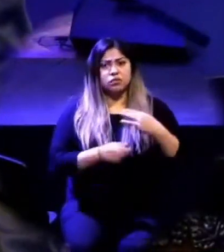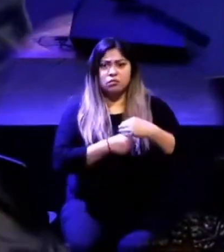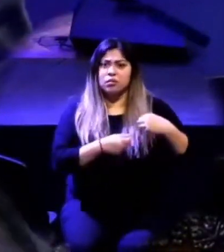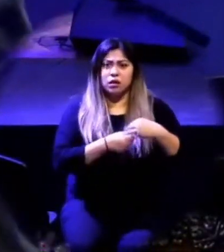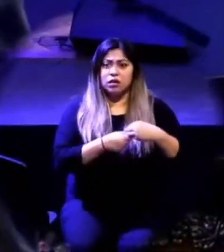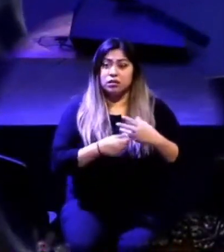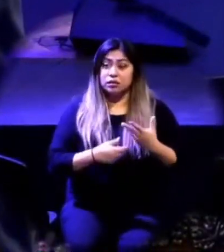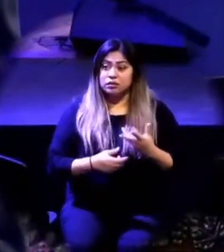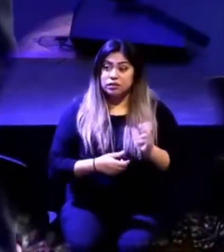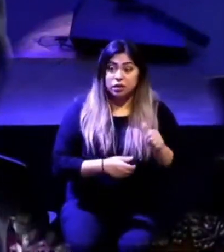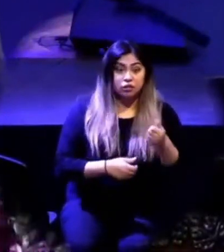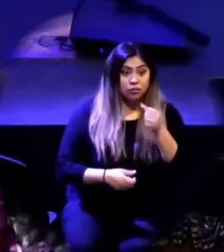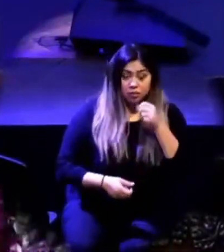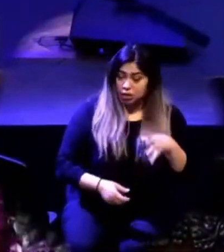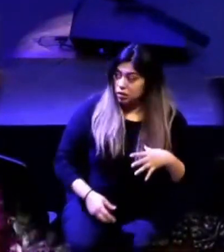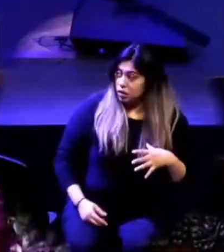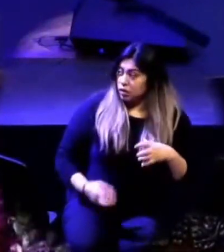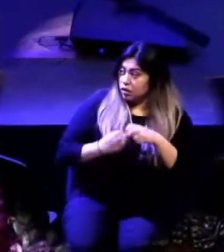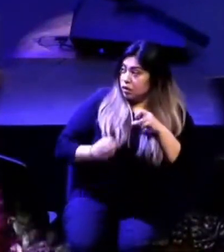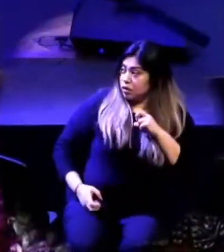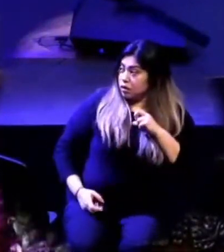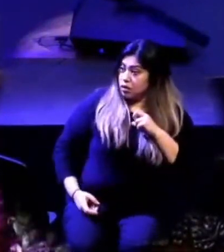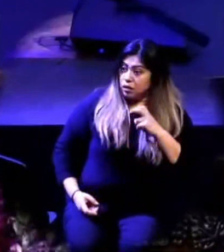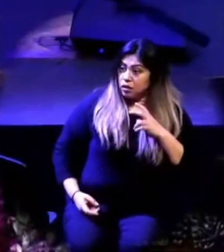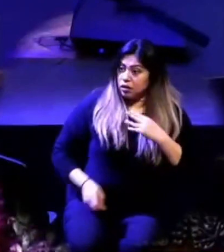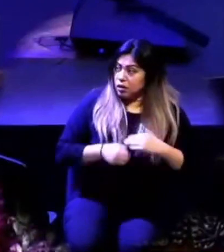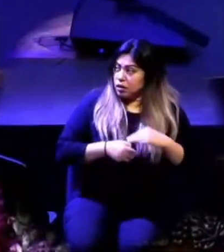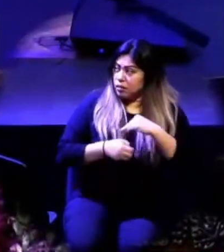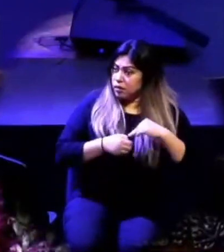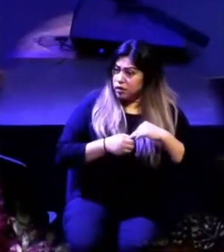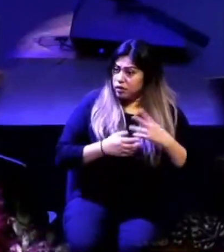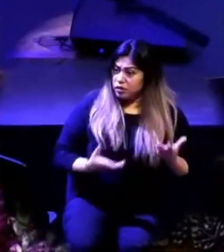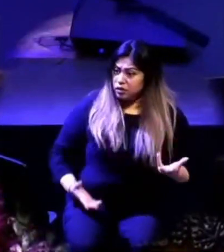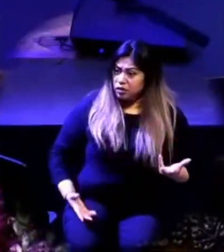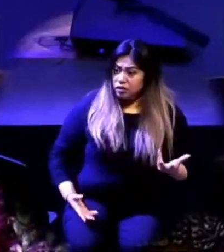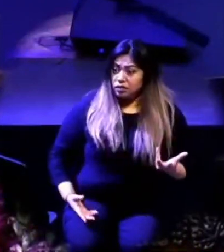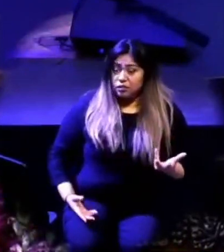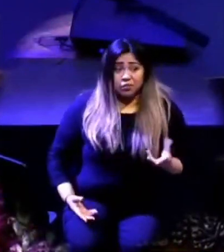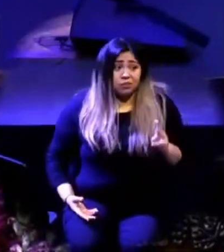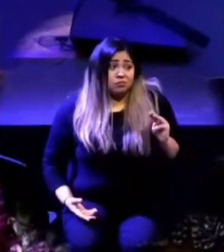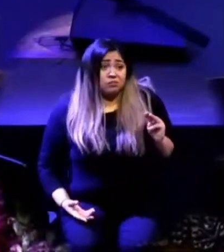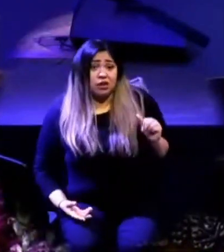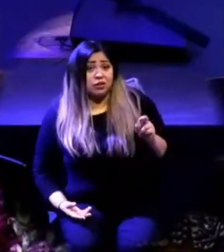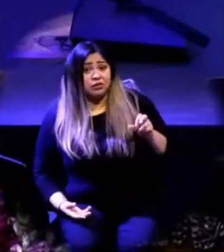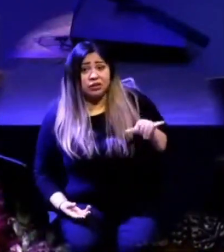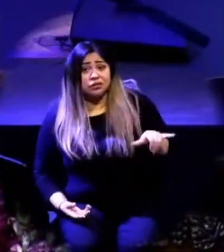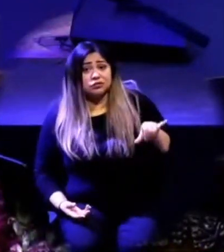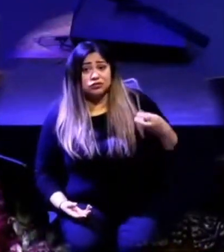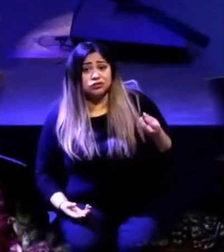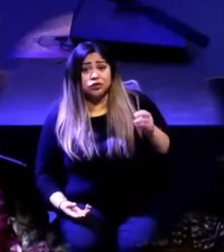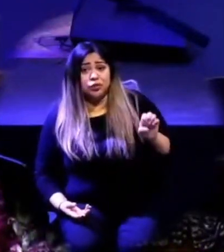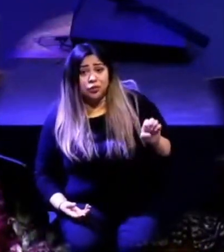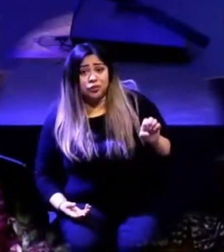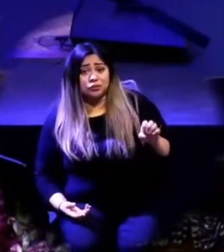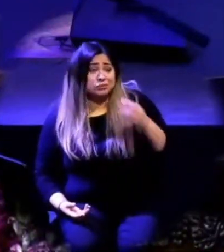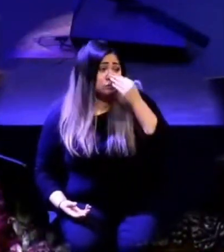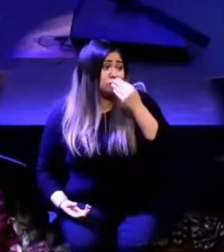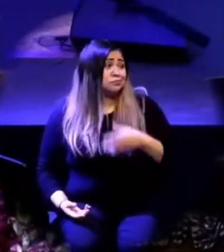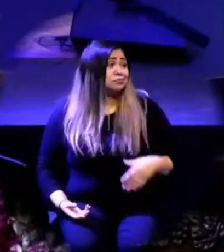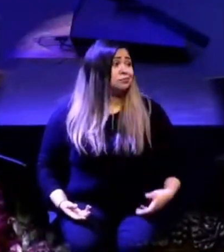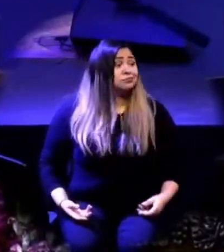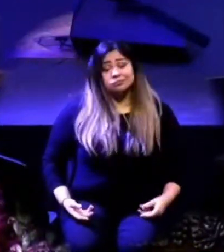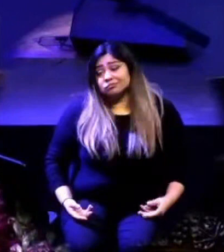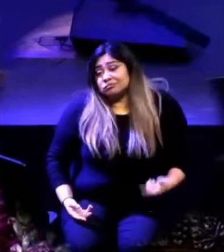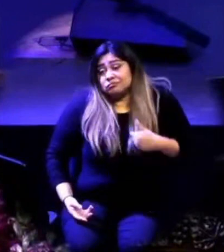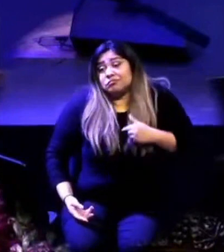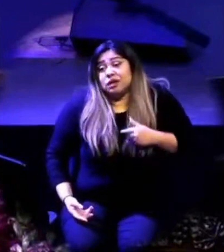know, gasped. They didn't know what to do with this. But Mary Jo, she was just one of those ladies. She lived her life, and she didn't really care if you liked the way she was living it. She was going to